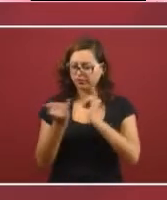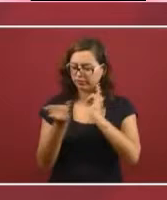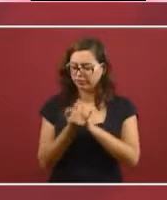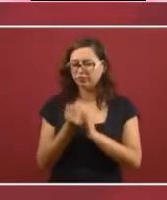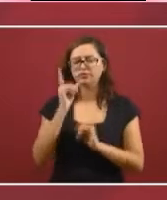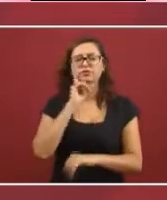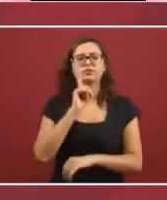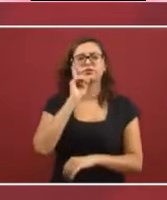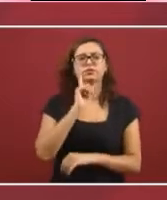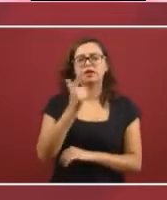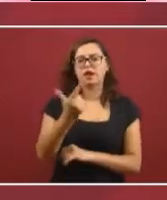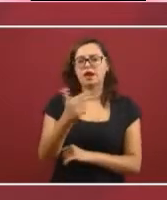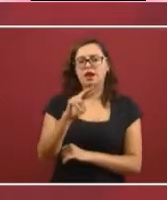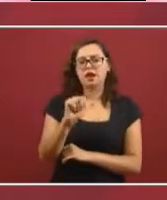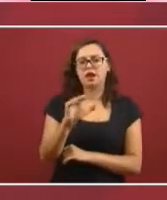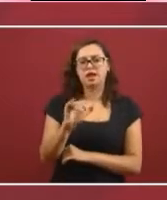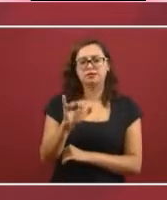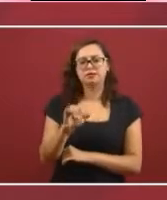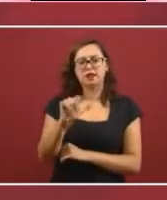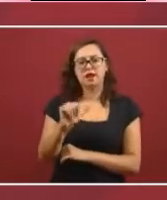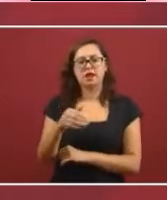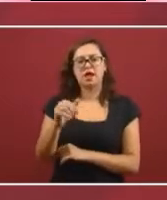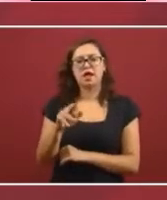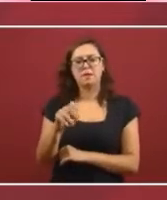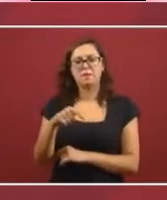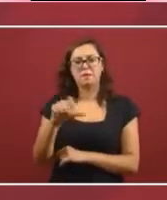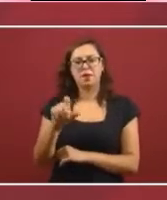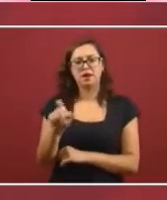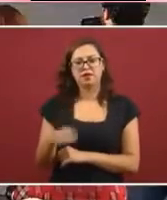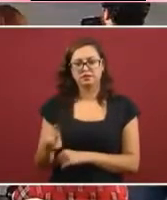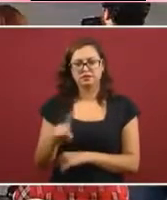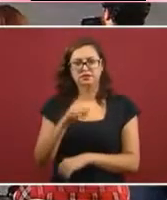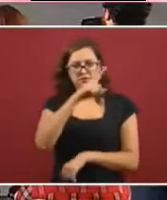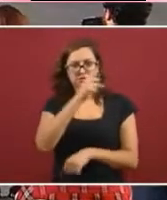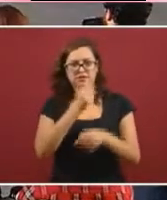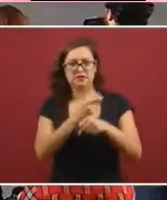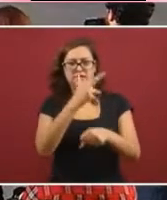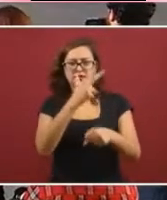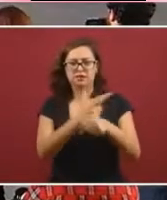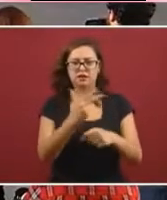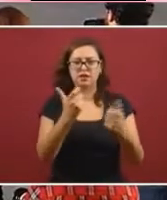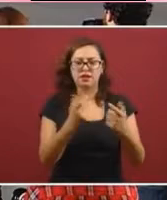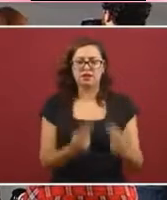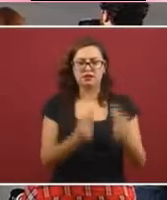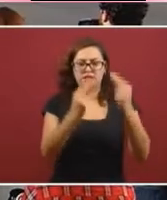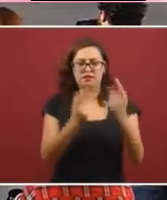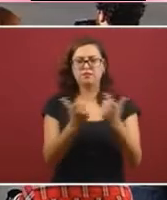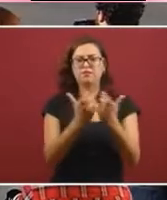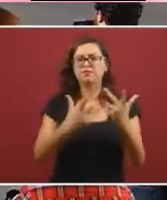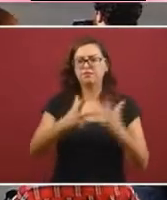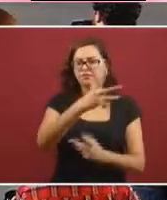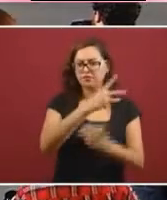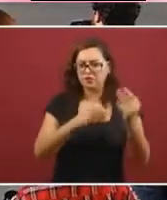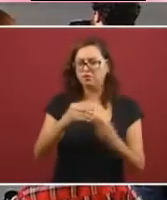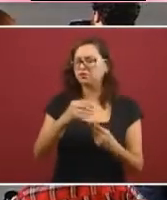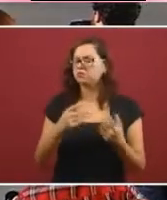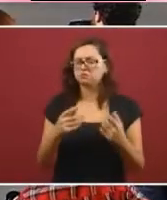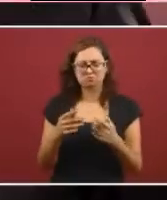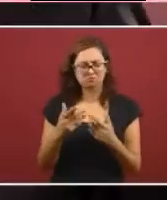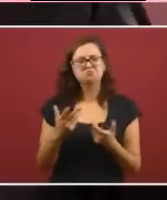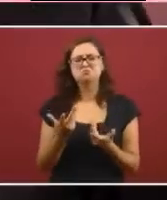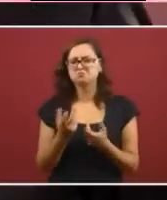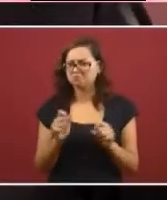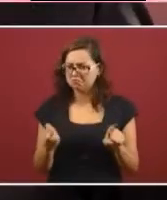And I can say the same with Graciela Márquez, Secretary of Commerce of the U.S. Es buena la relación.